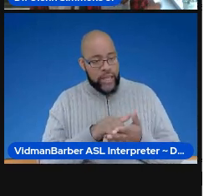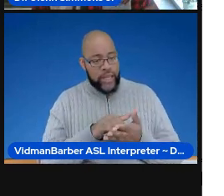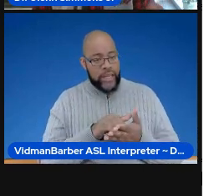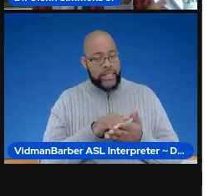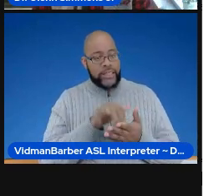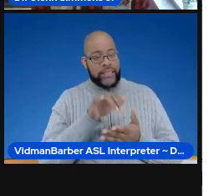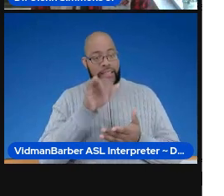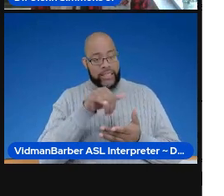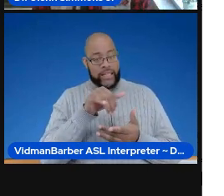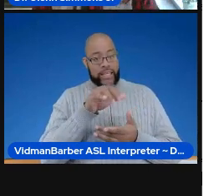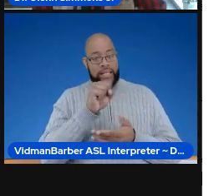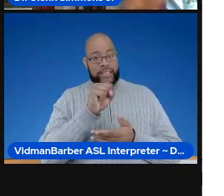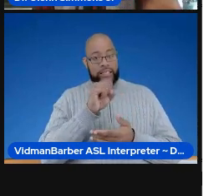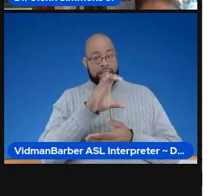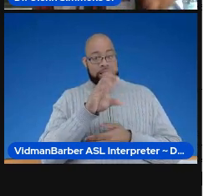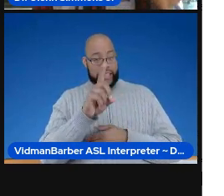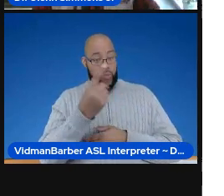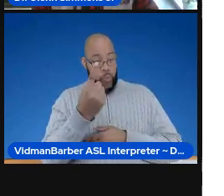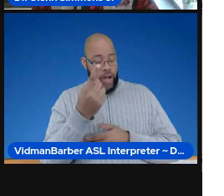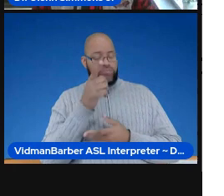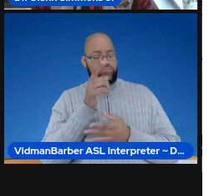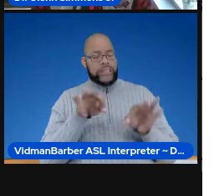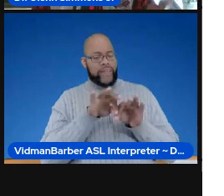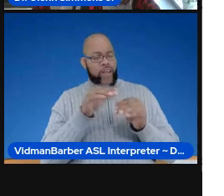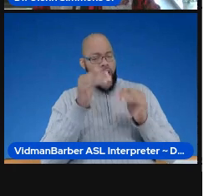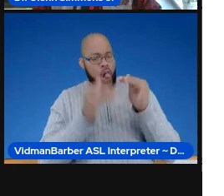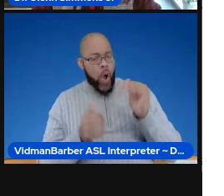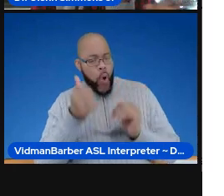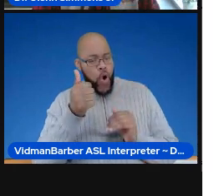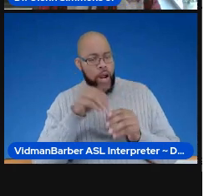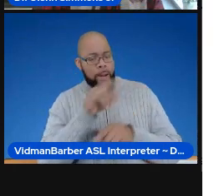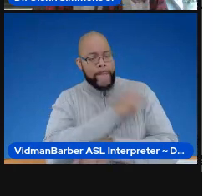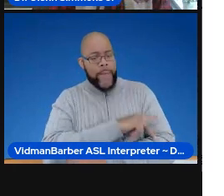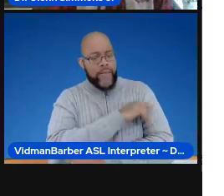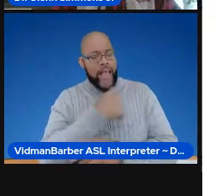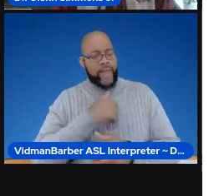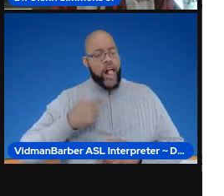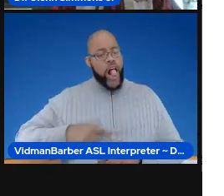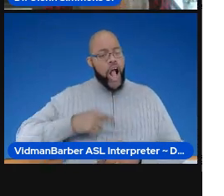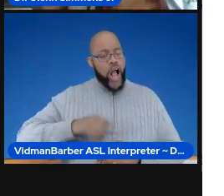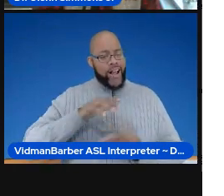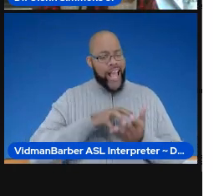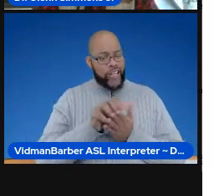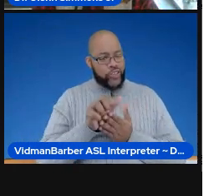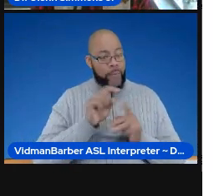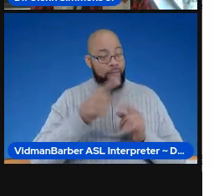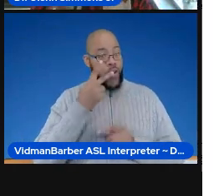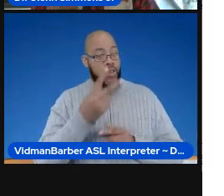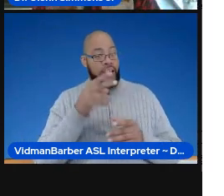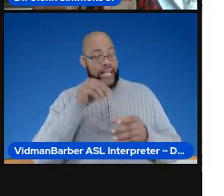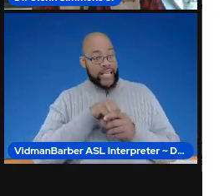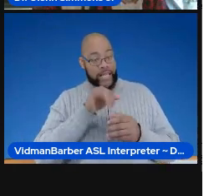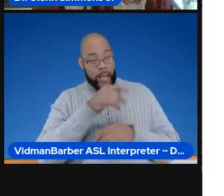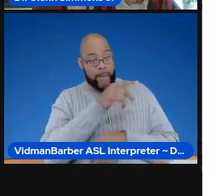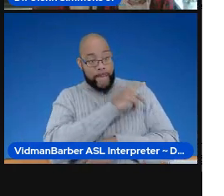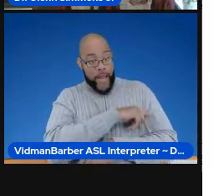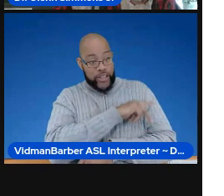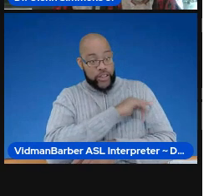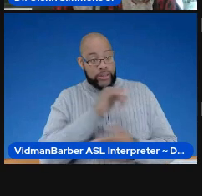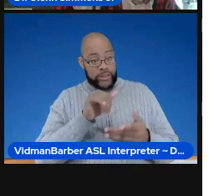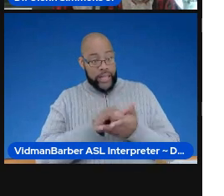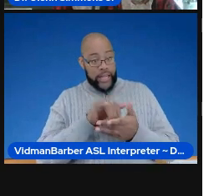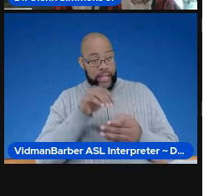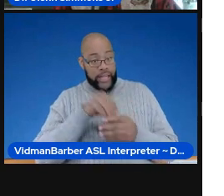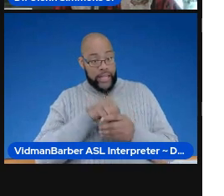desaturase gene, SCD1, is significantly lower in patients that have lung cancer. But if you look within those patients, the patients that are at